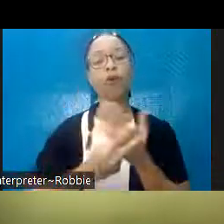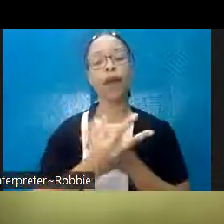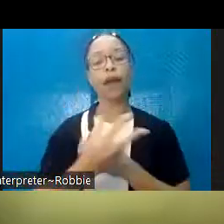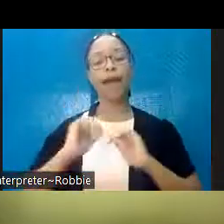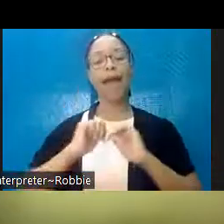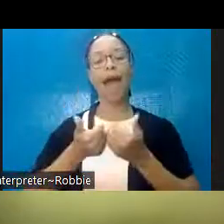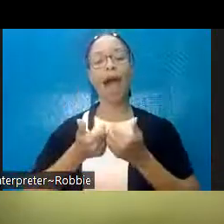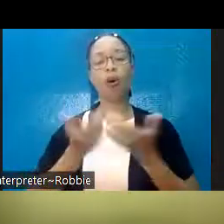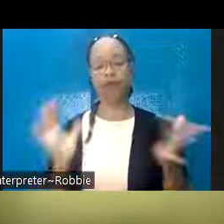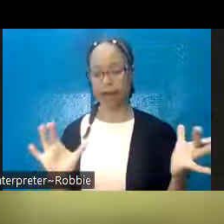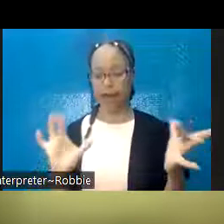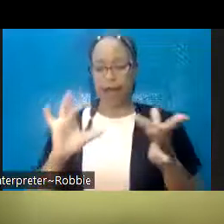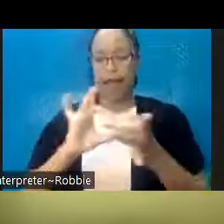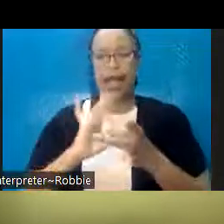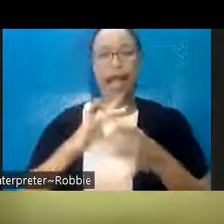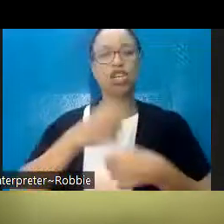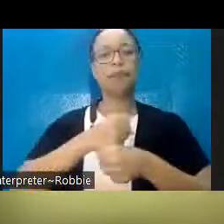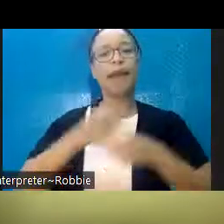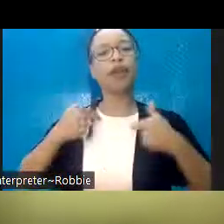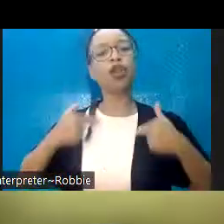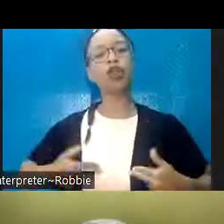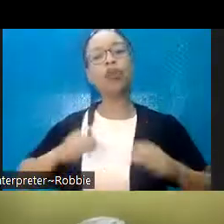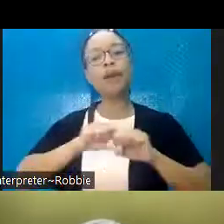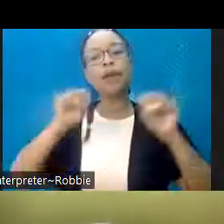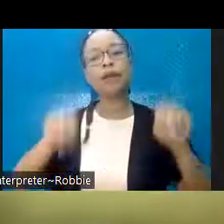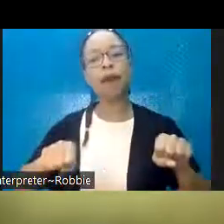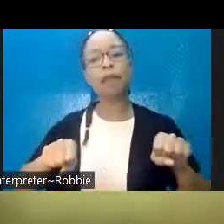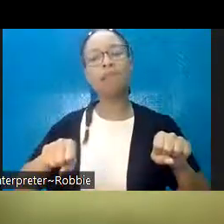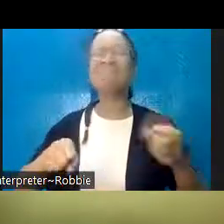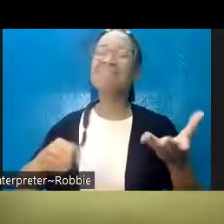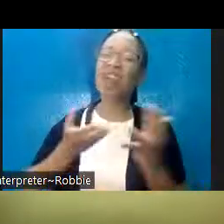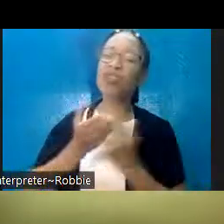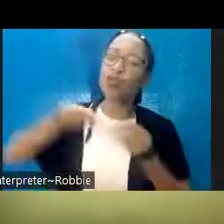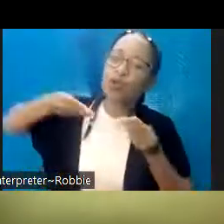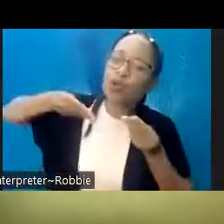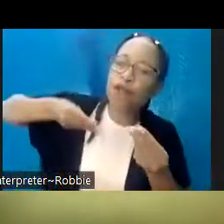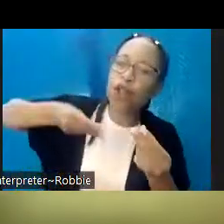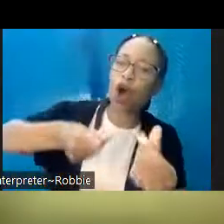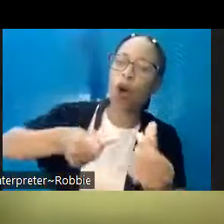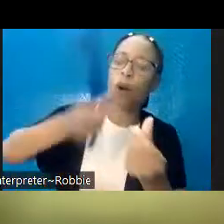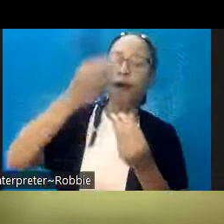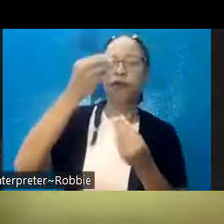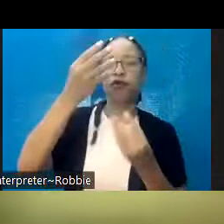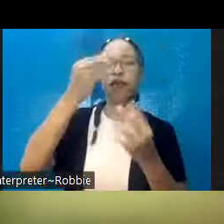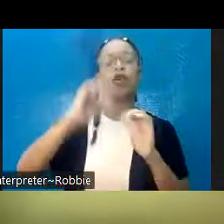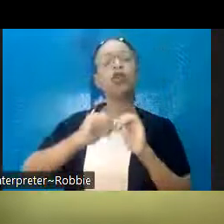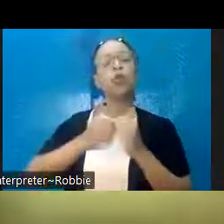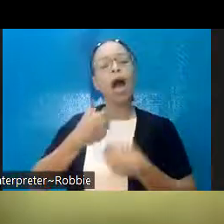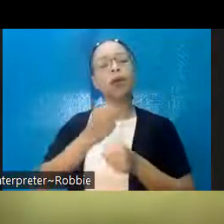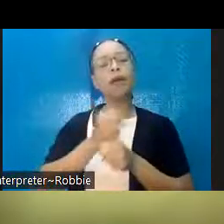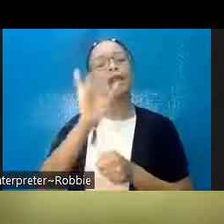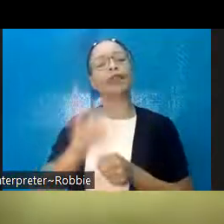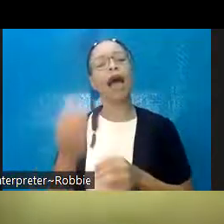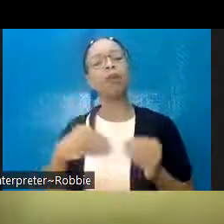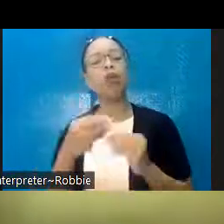these interconnections made in human systems? It's through the flow of information. So how do we make information more visible? How do we make it